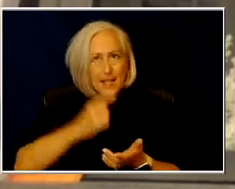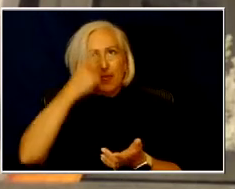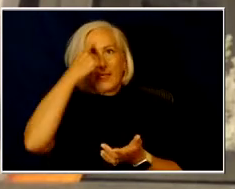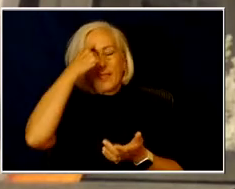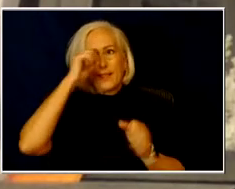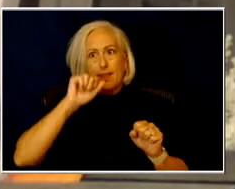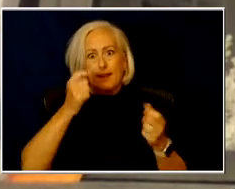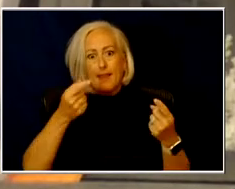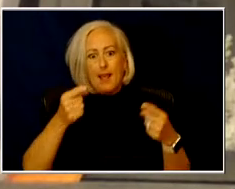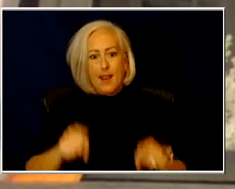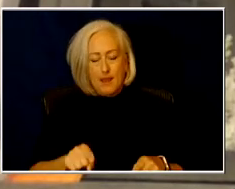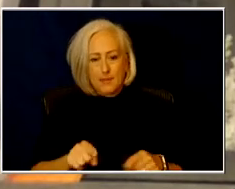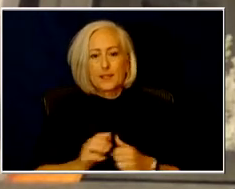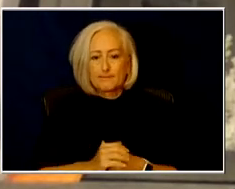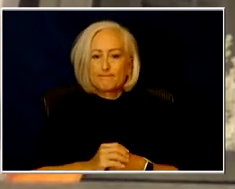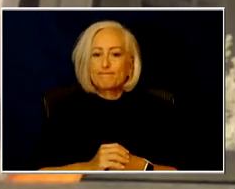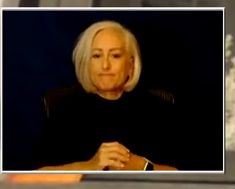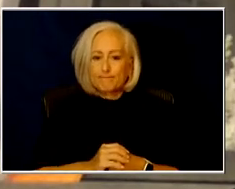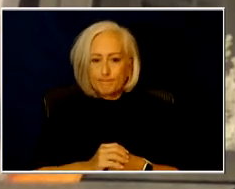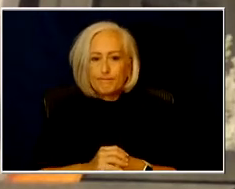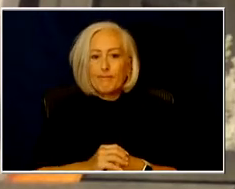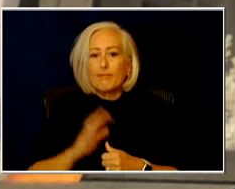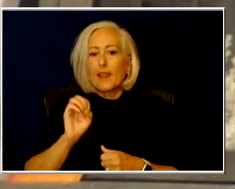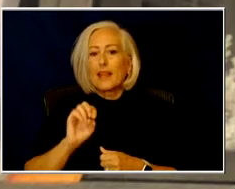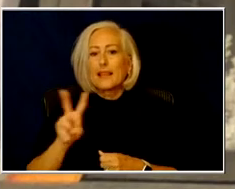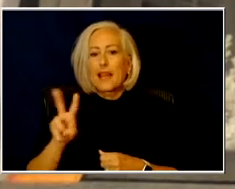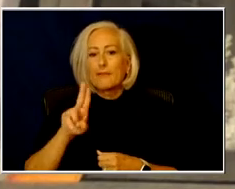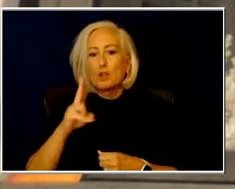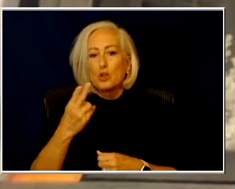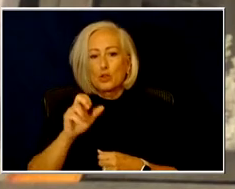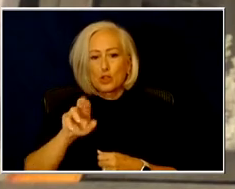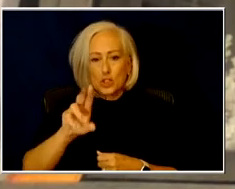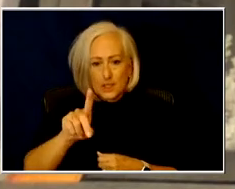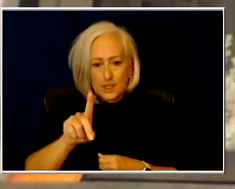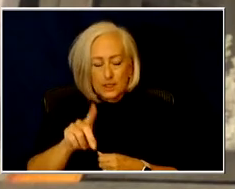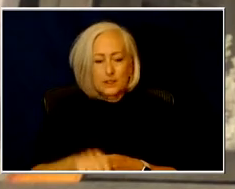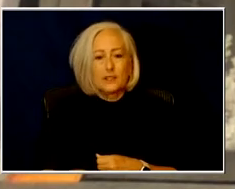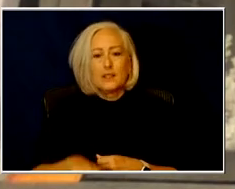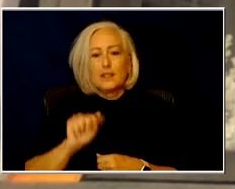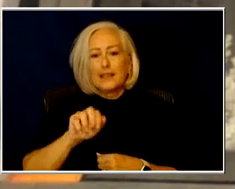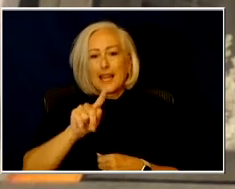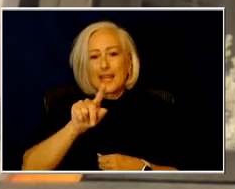including as we talked about every shell and then anti-viral